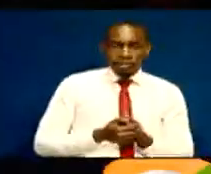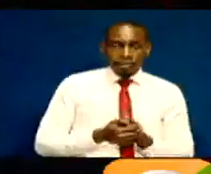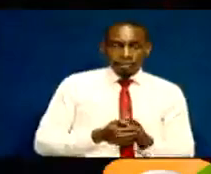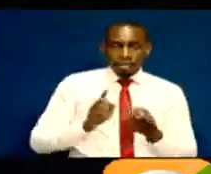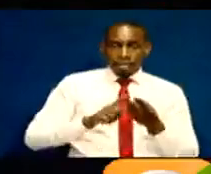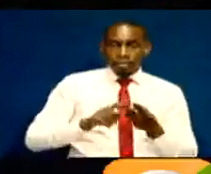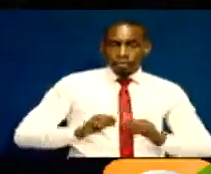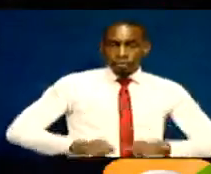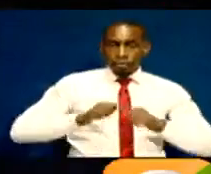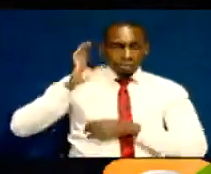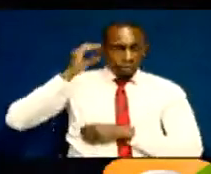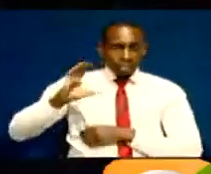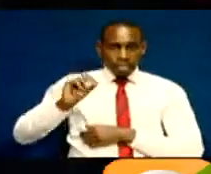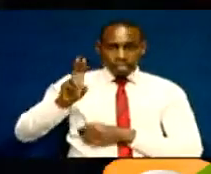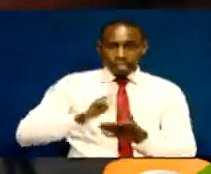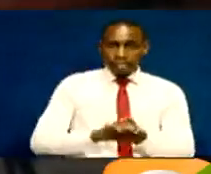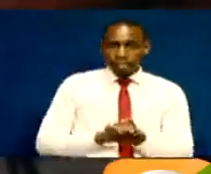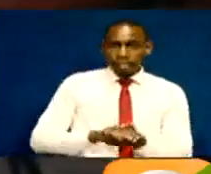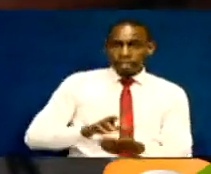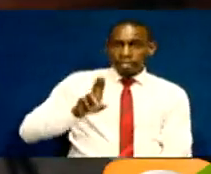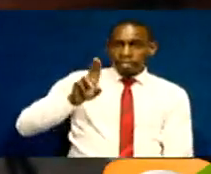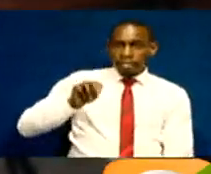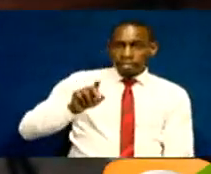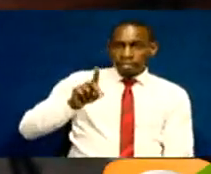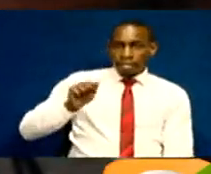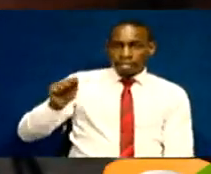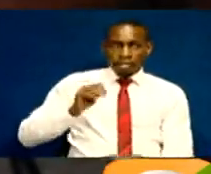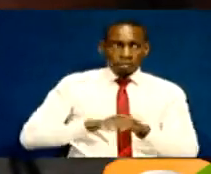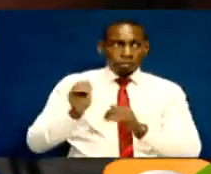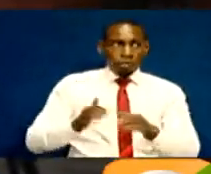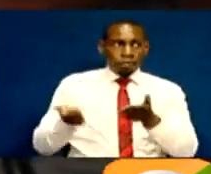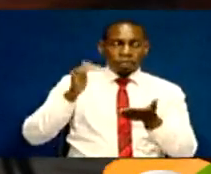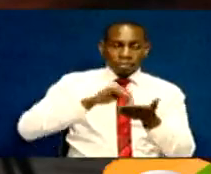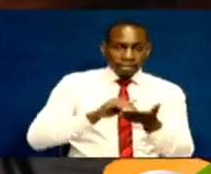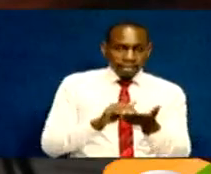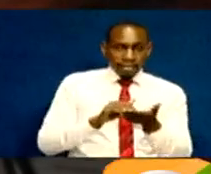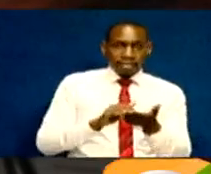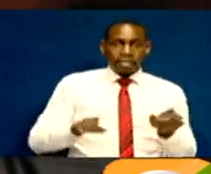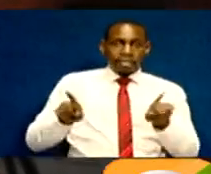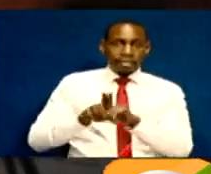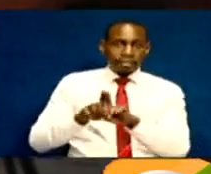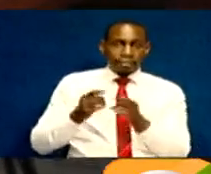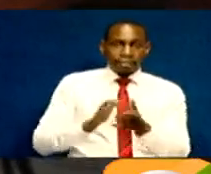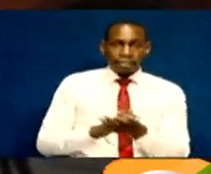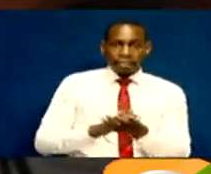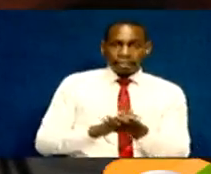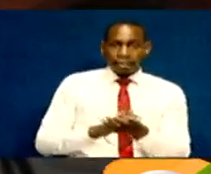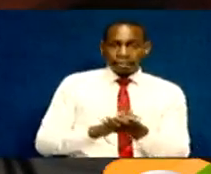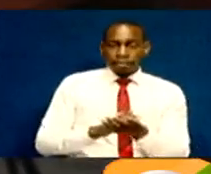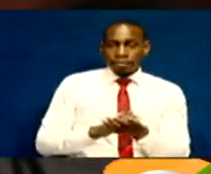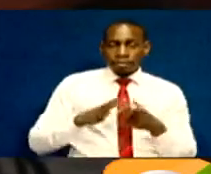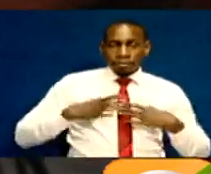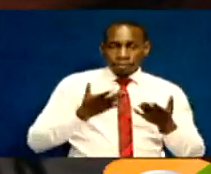And head of Radio Citizen Jerry Dandai. Yani nafasi ingine nzuri sana ambayo mashabiki